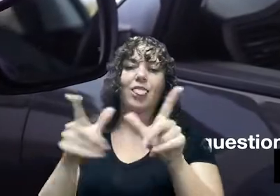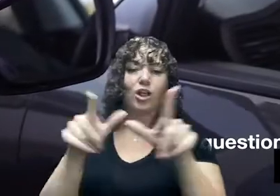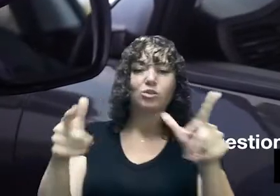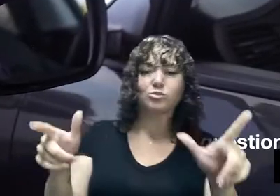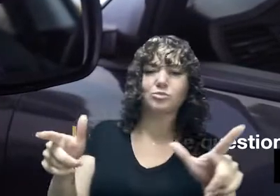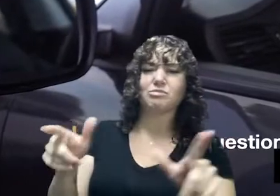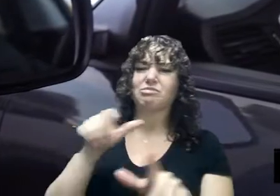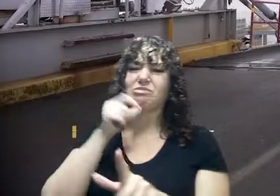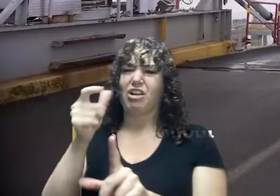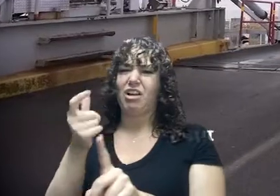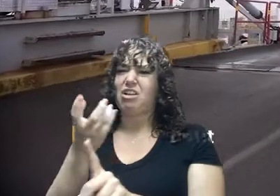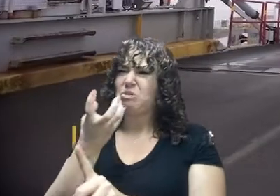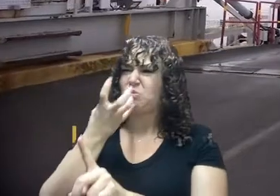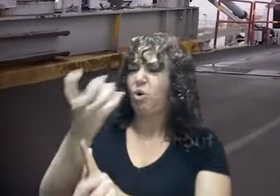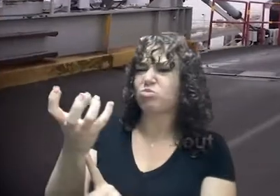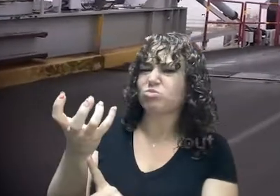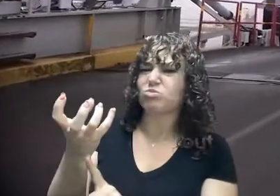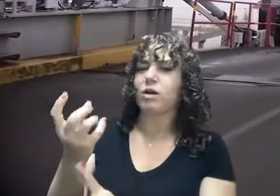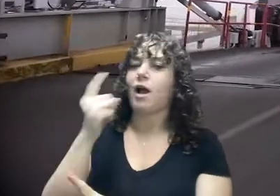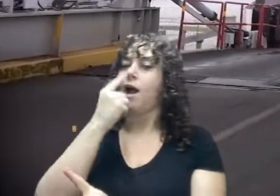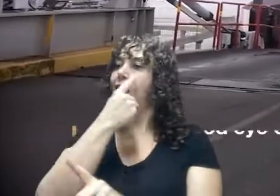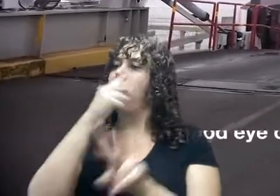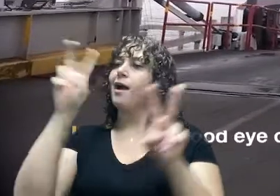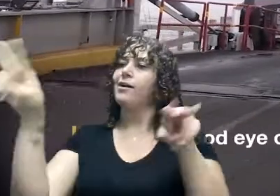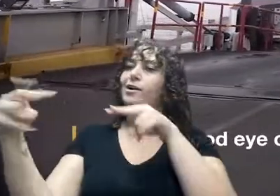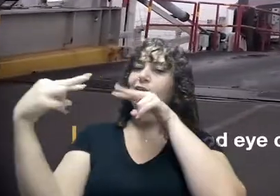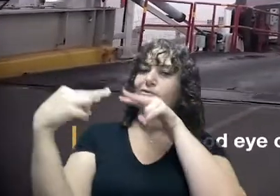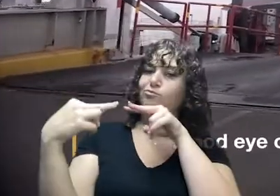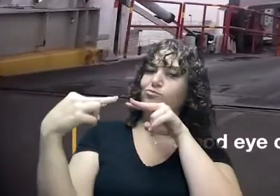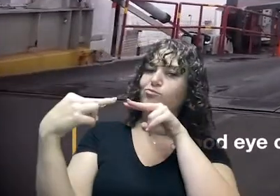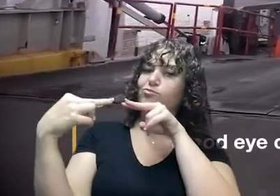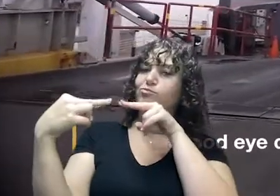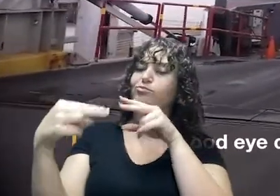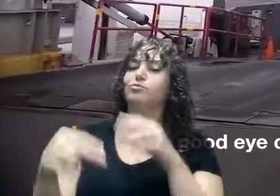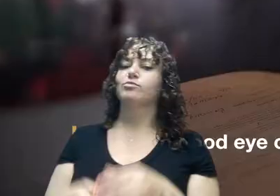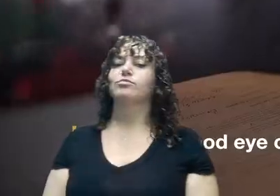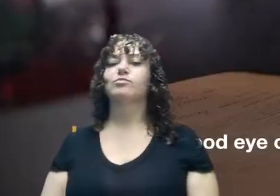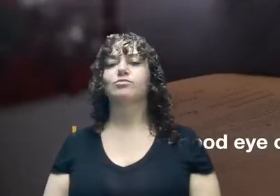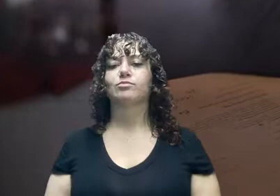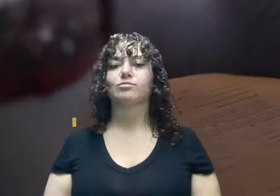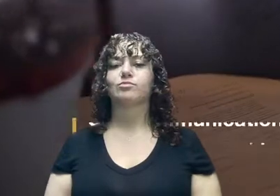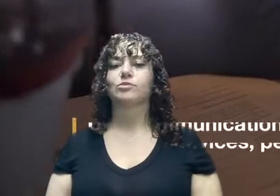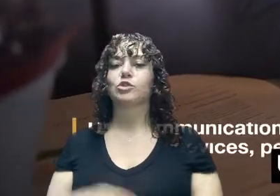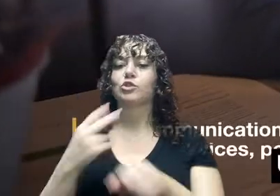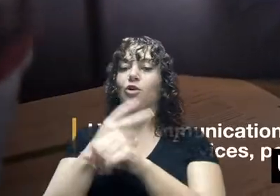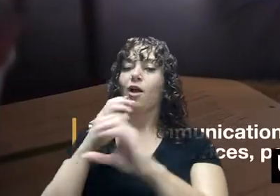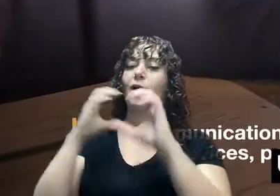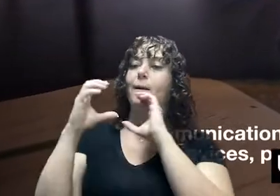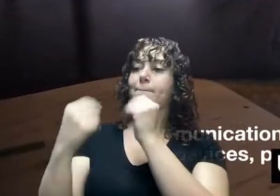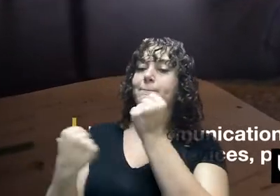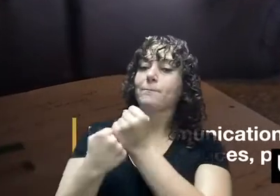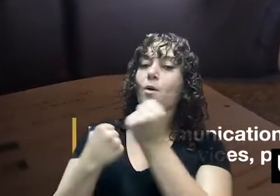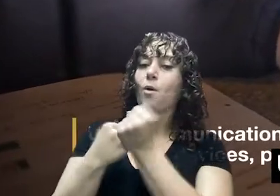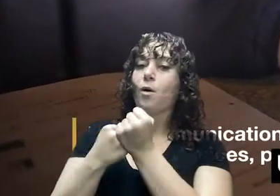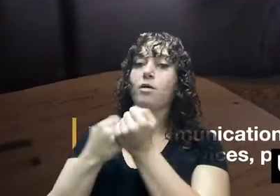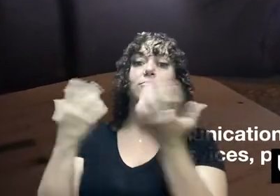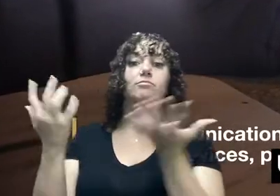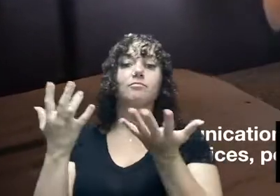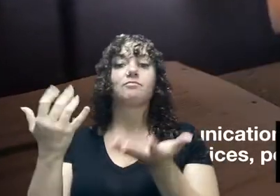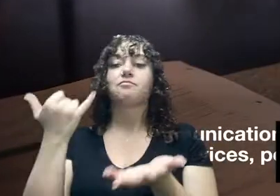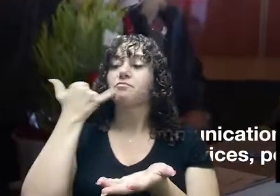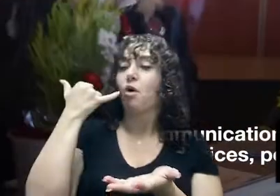language. Do not shout. Maintain good eye contact. Use communication